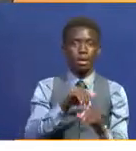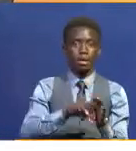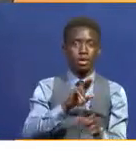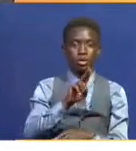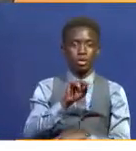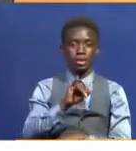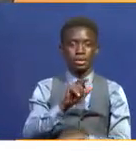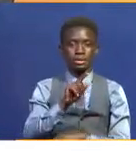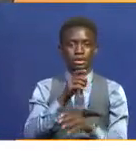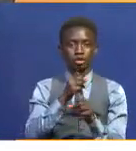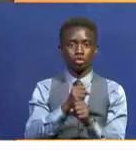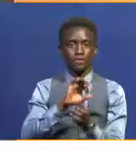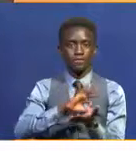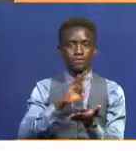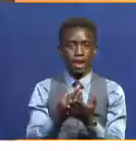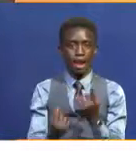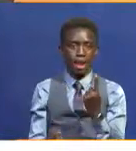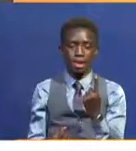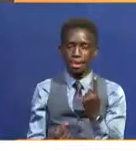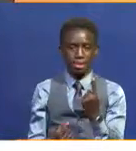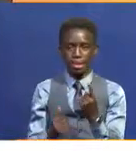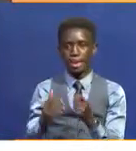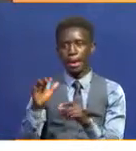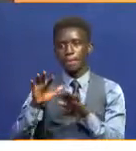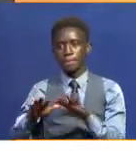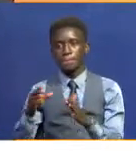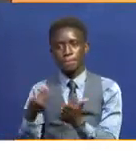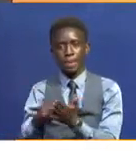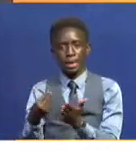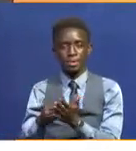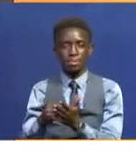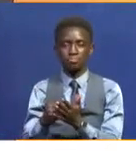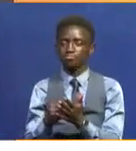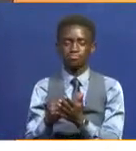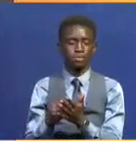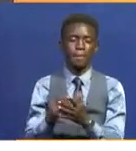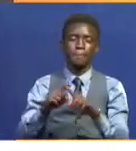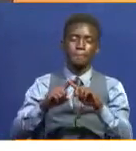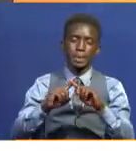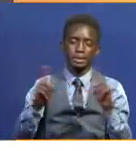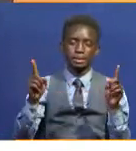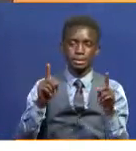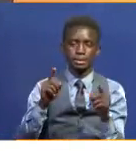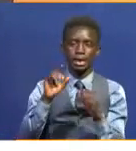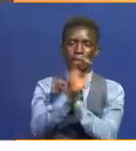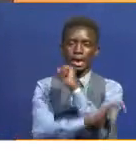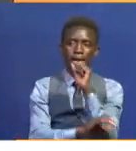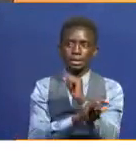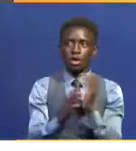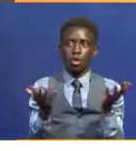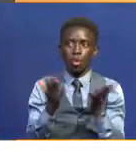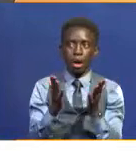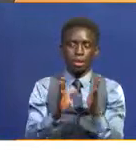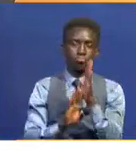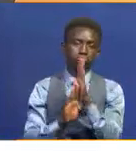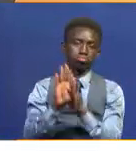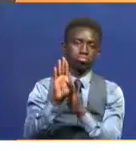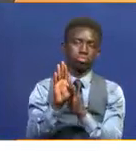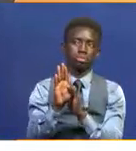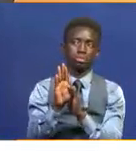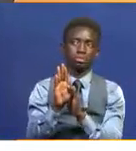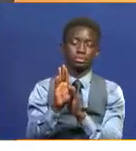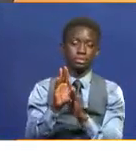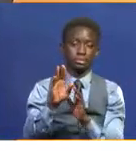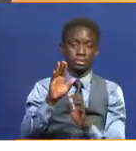funds and the money market funds, but in the country and around infrastructure, especially. Mm-hmm. Around the